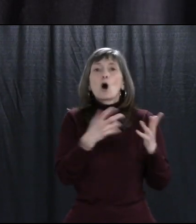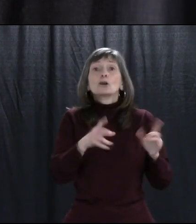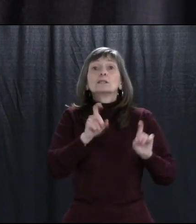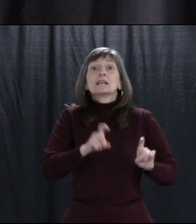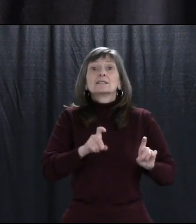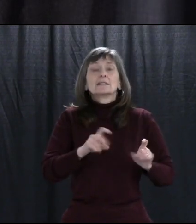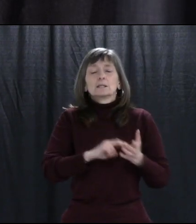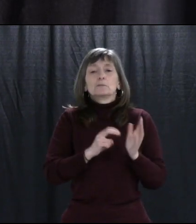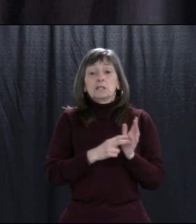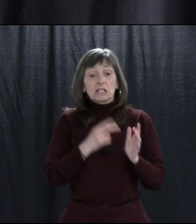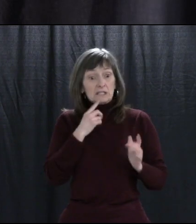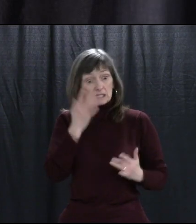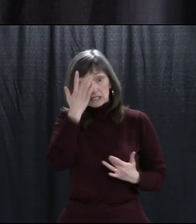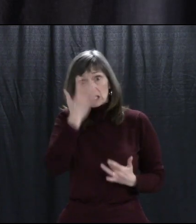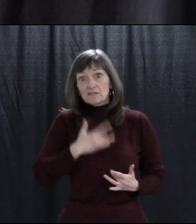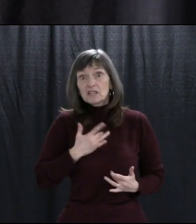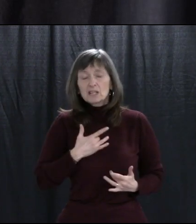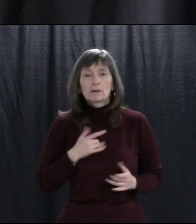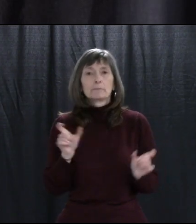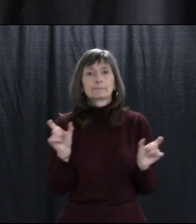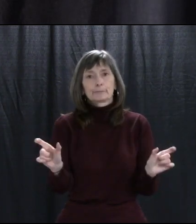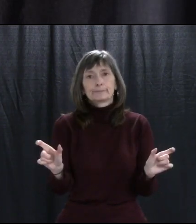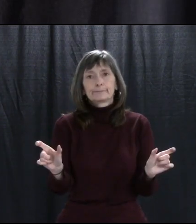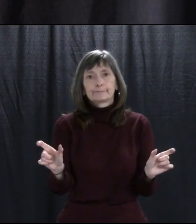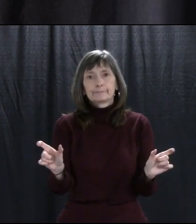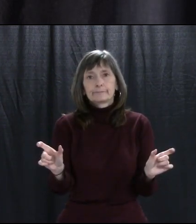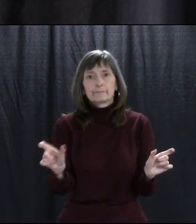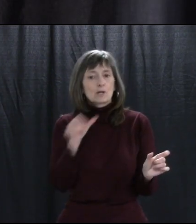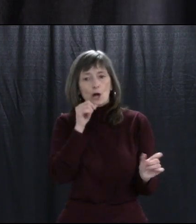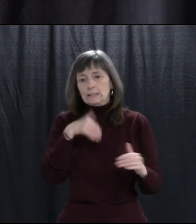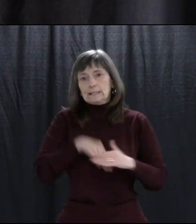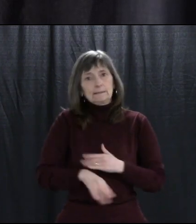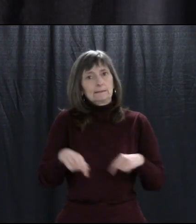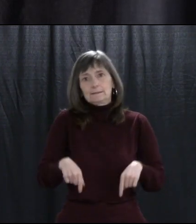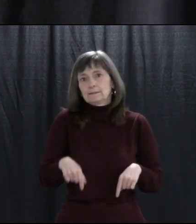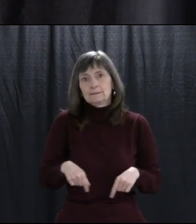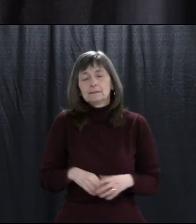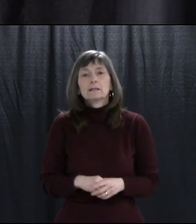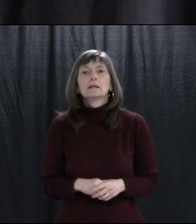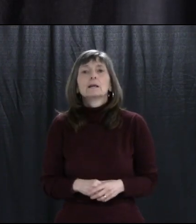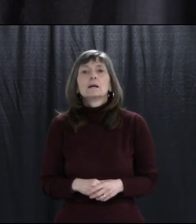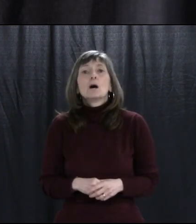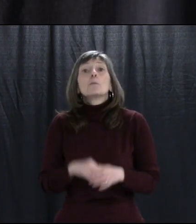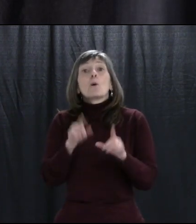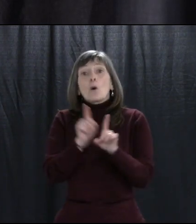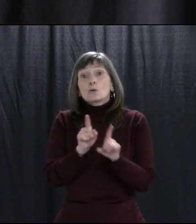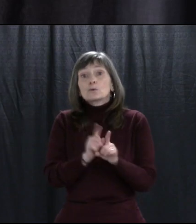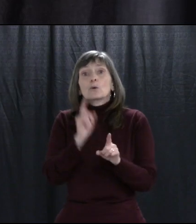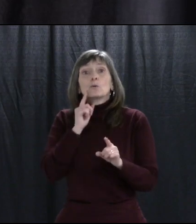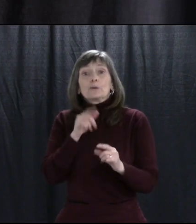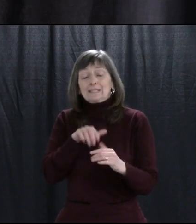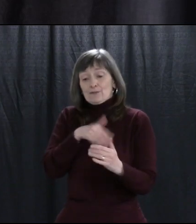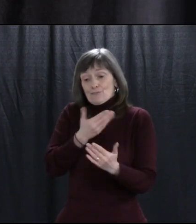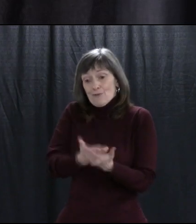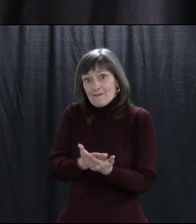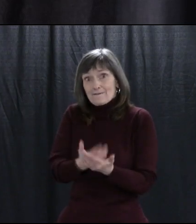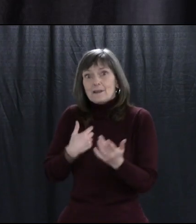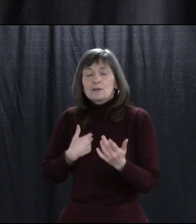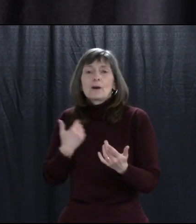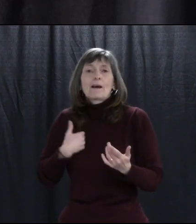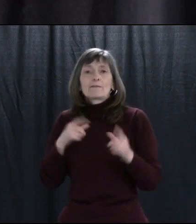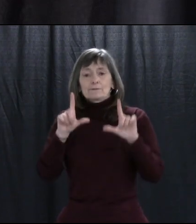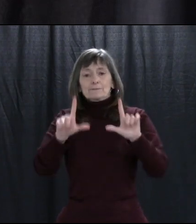defense, and we're looking at a public health, a health self-assessment questionnaire at the point of entry, where folk